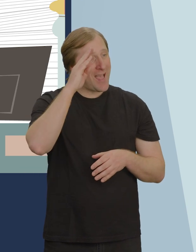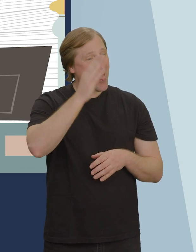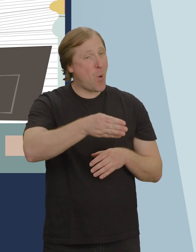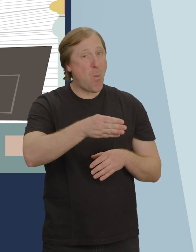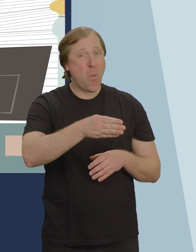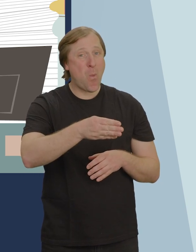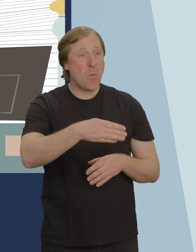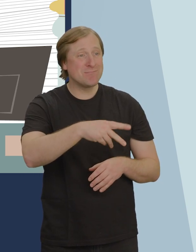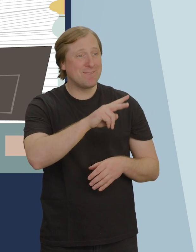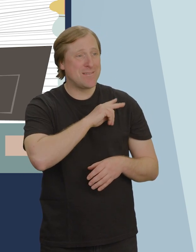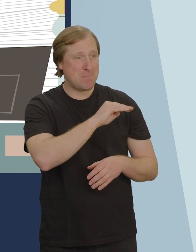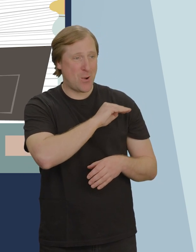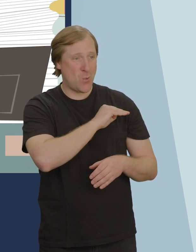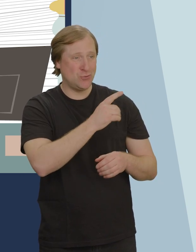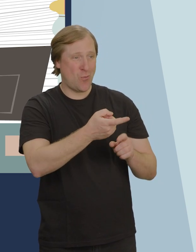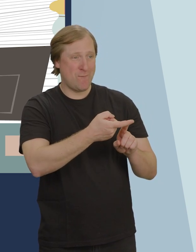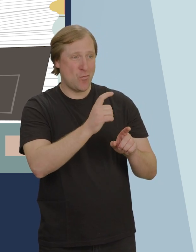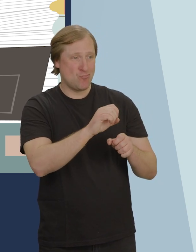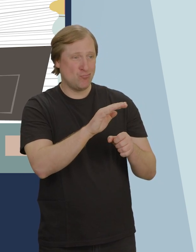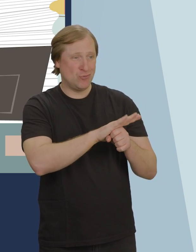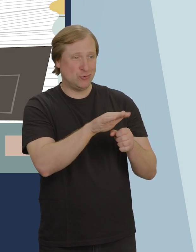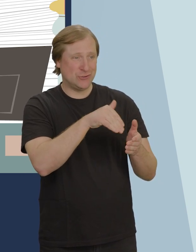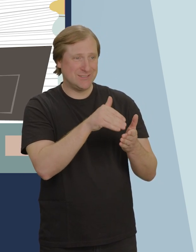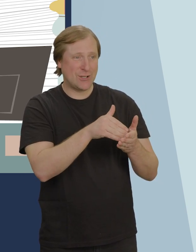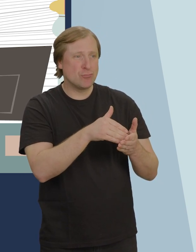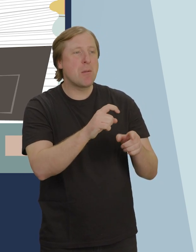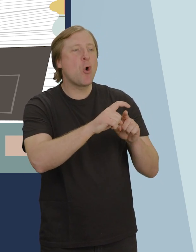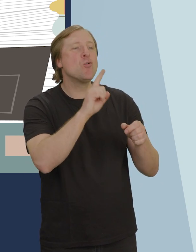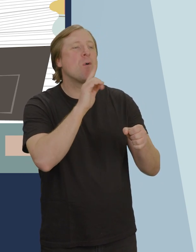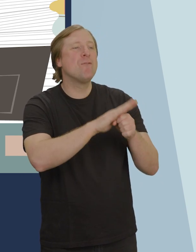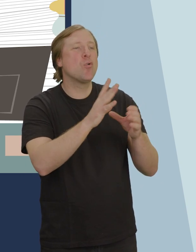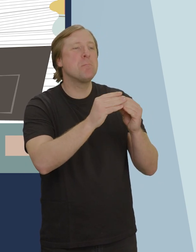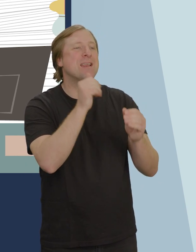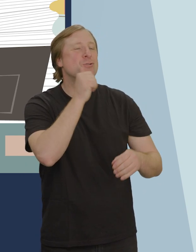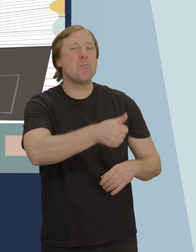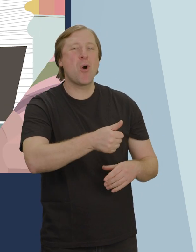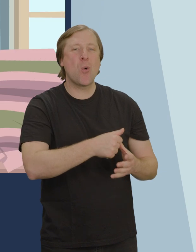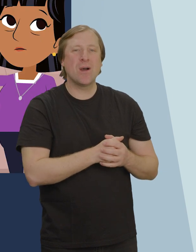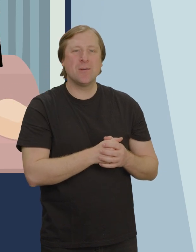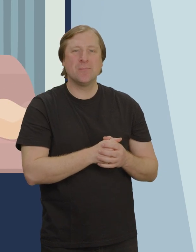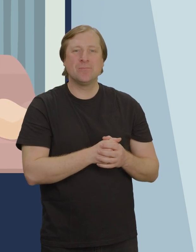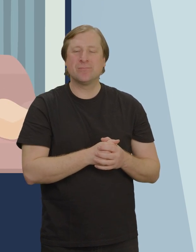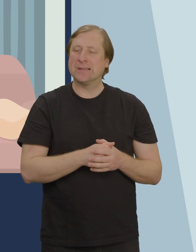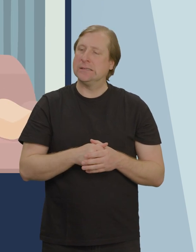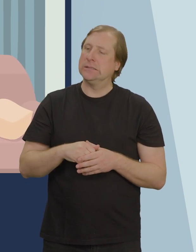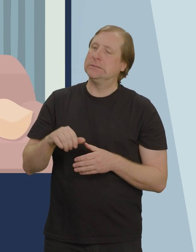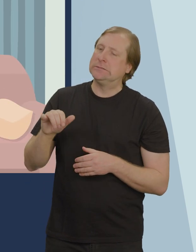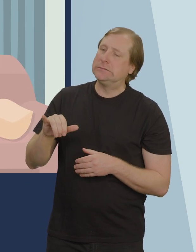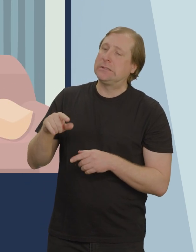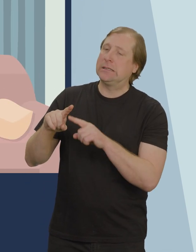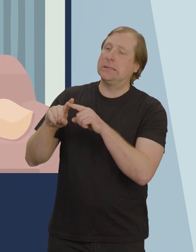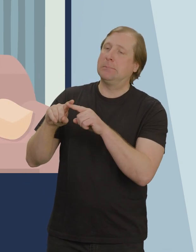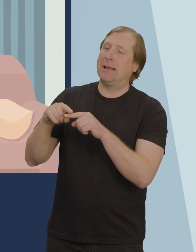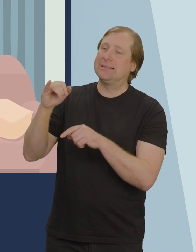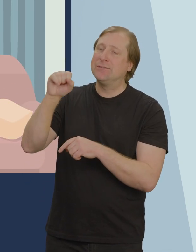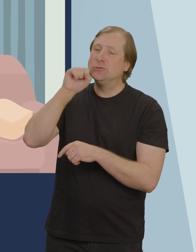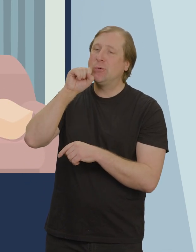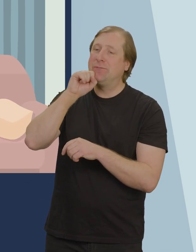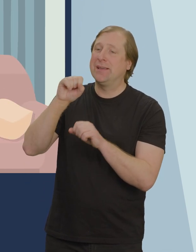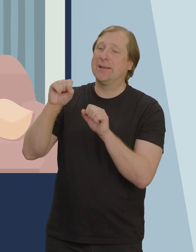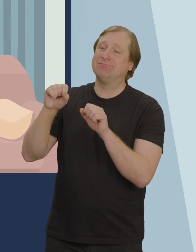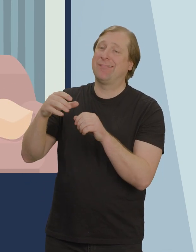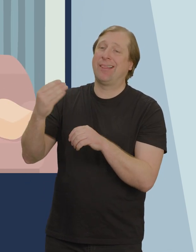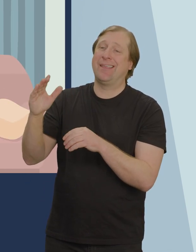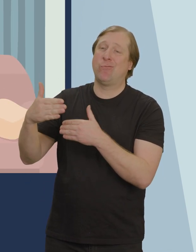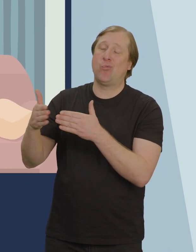Hello, Isabel. It's Vinny from the Regional Center. I was just calling to confirm Sophia's IPP meeting for tomorrow. Well, that depends if Sophia will